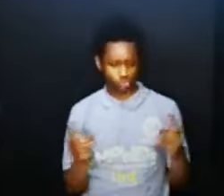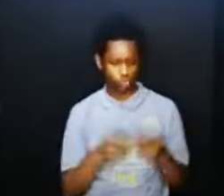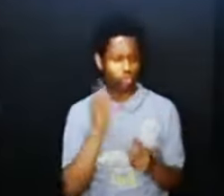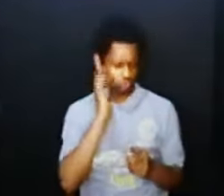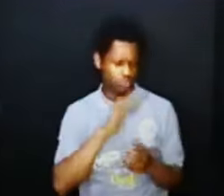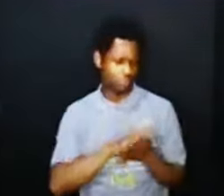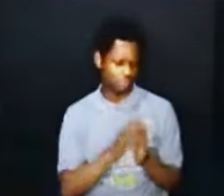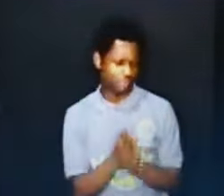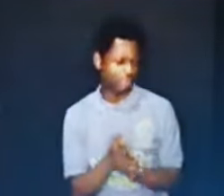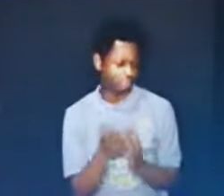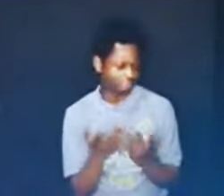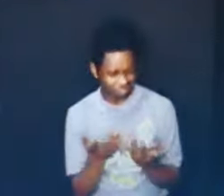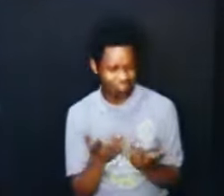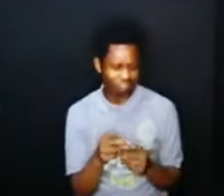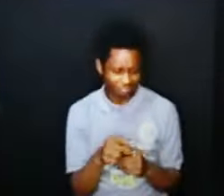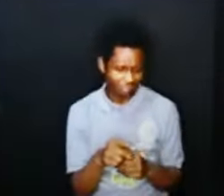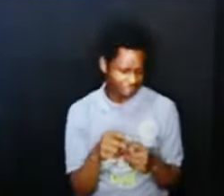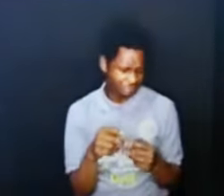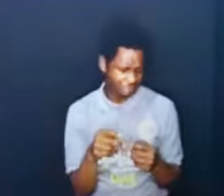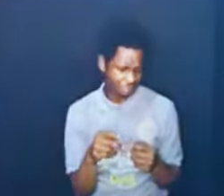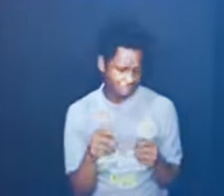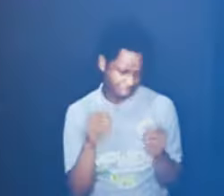interesting.